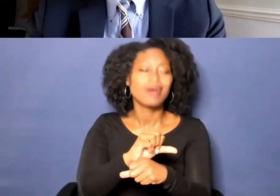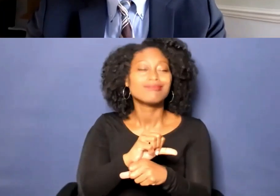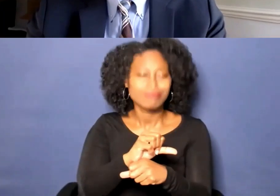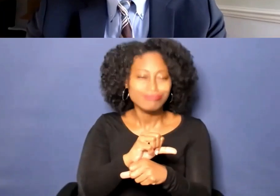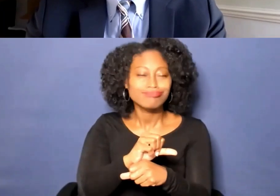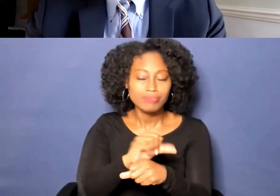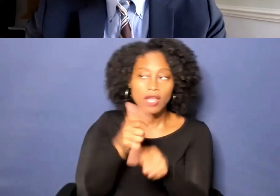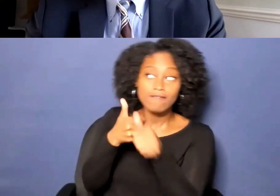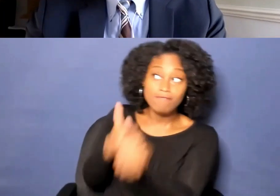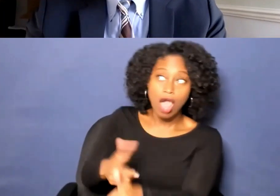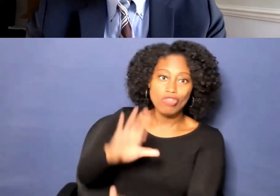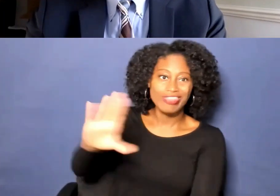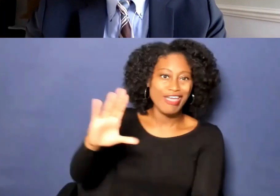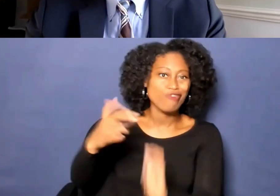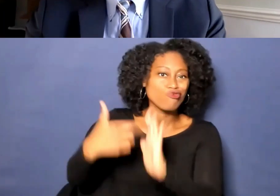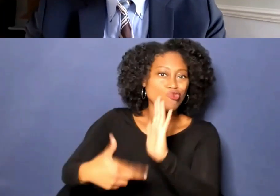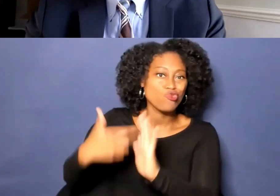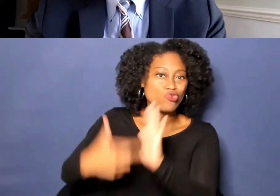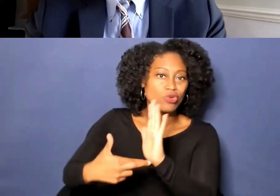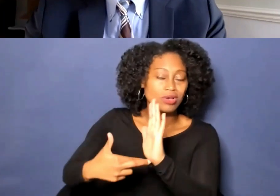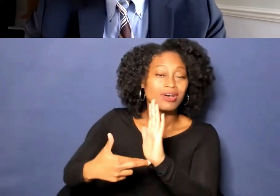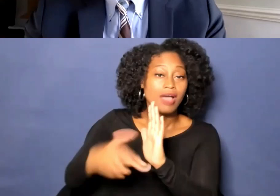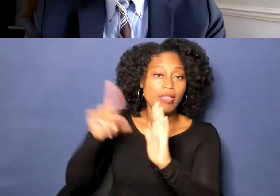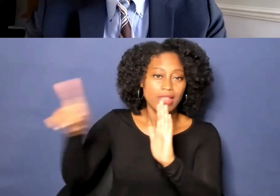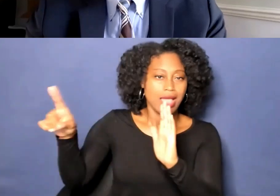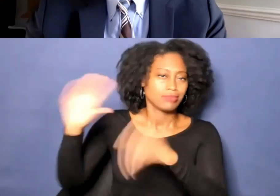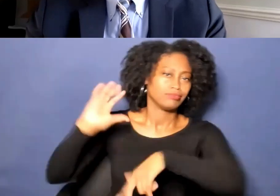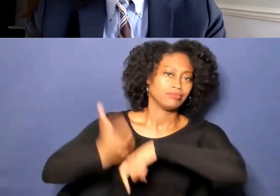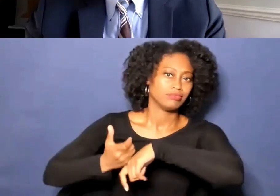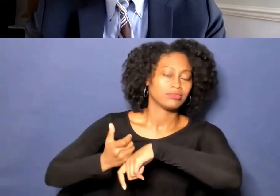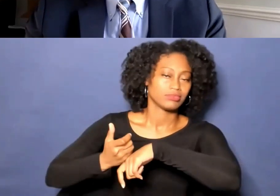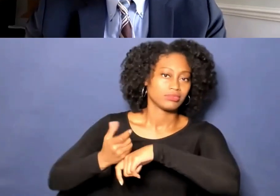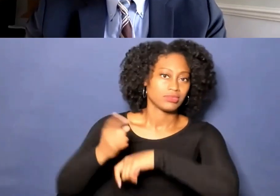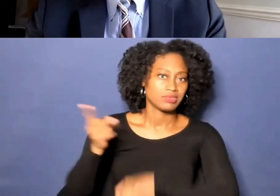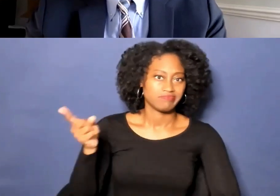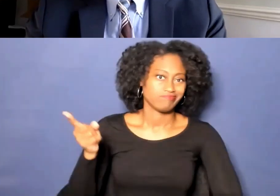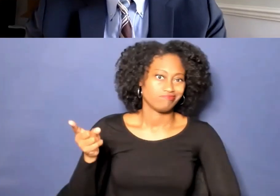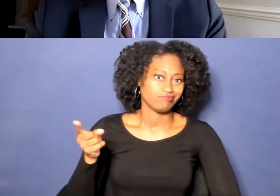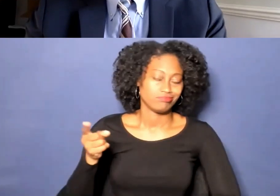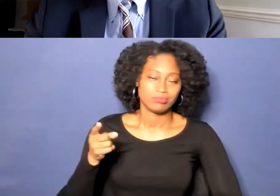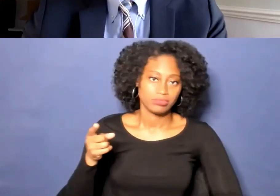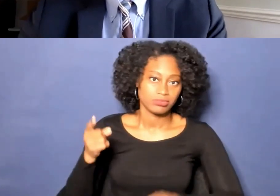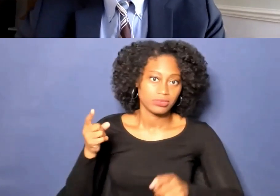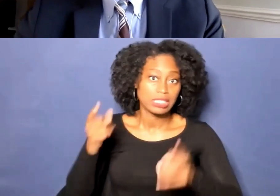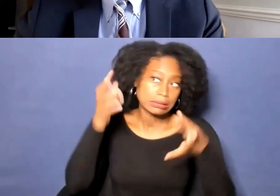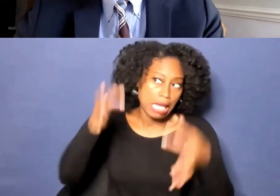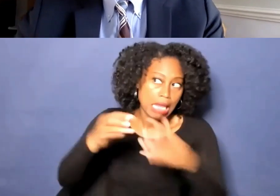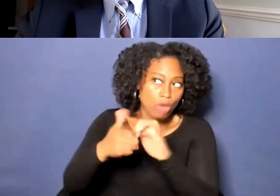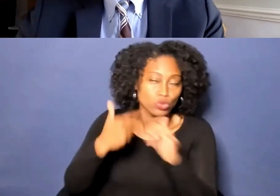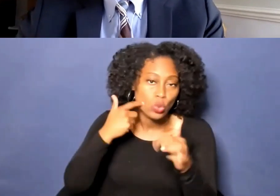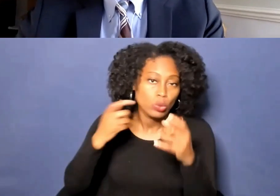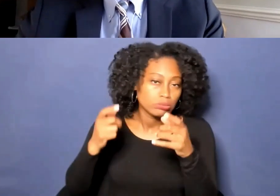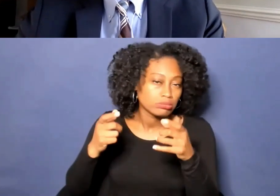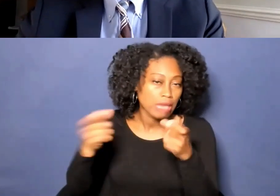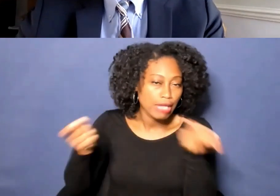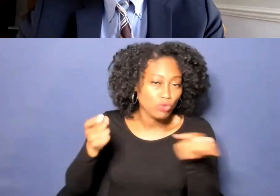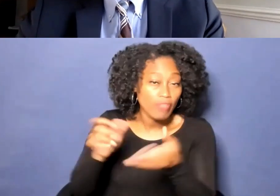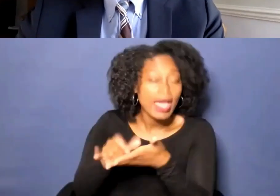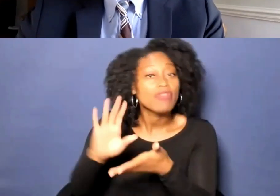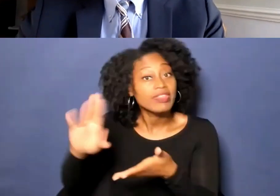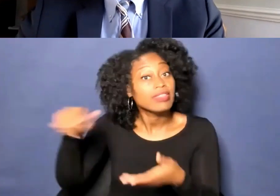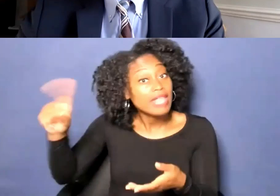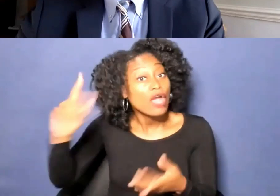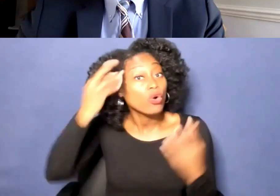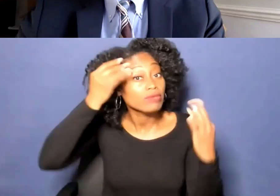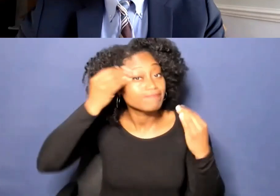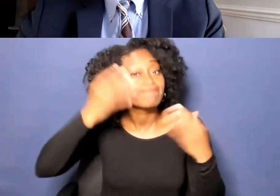guidance, of course, because they would be setting the procedures, are really giving this, really active consideration.